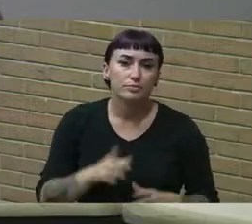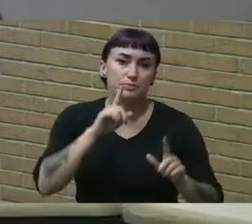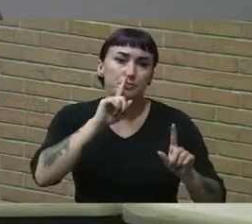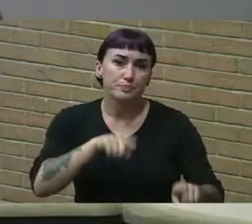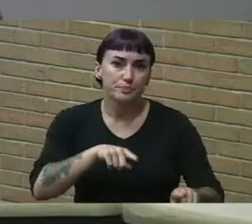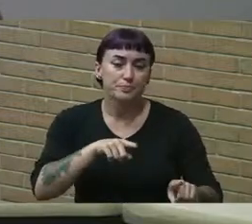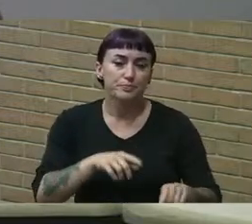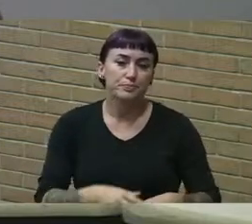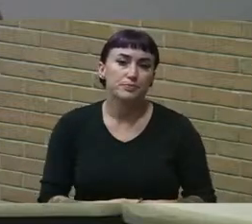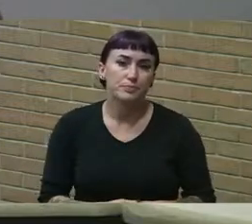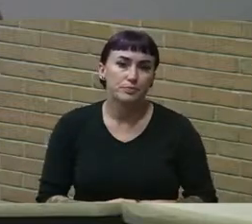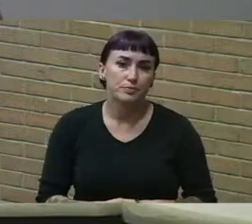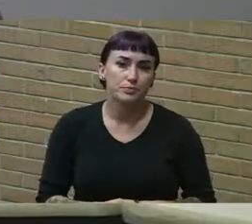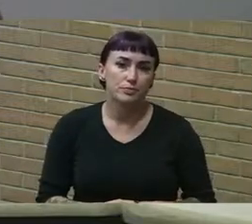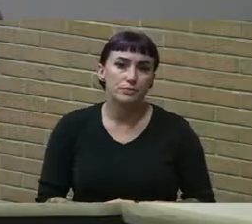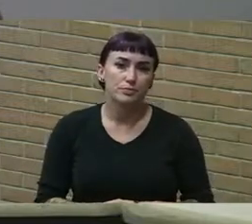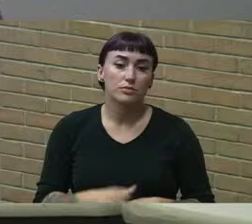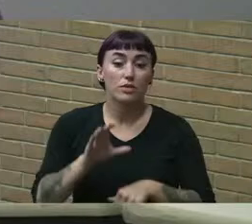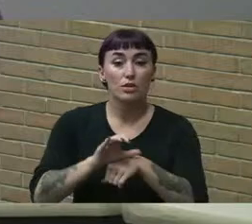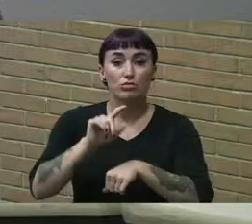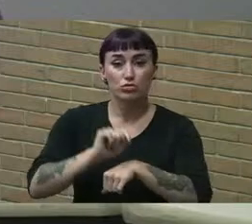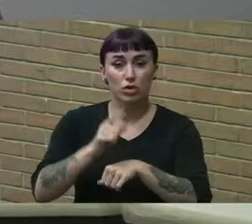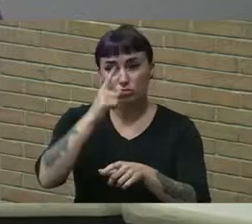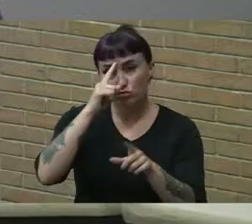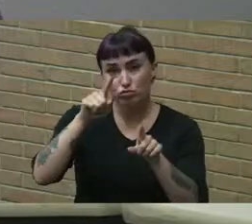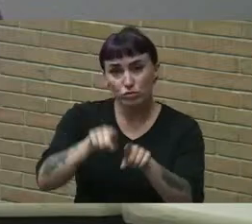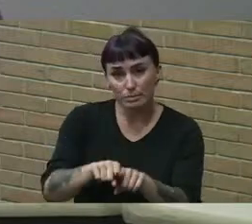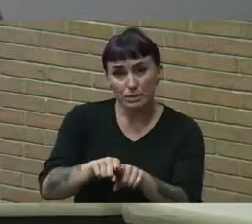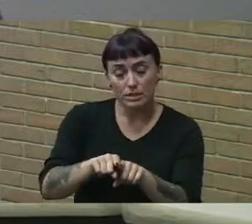report. The consultant agreement